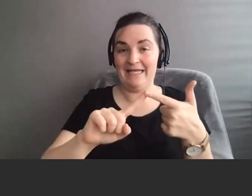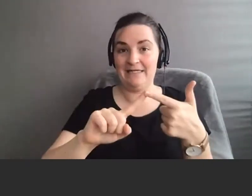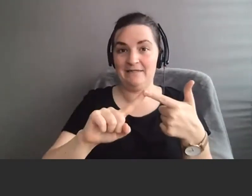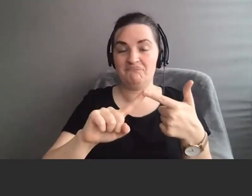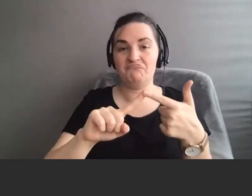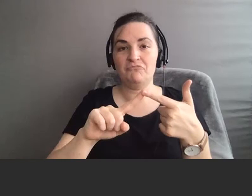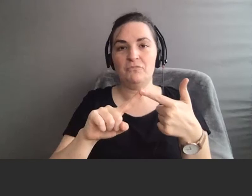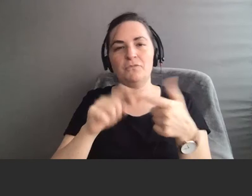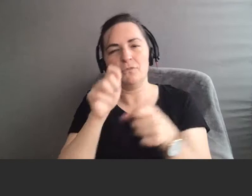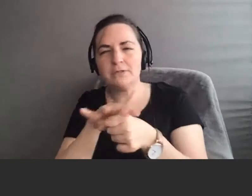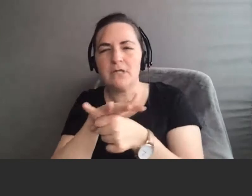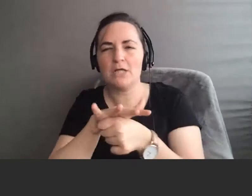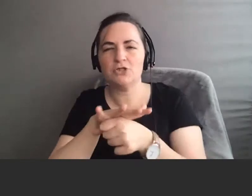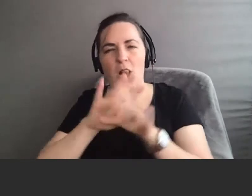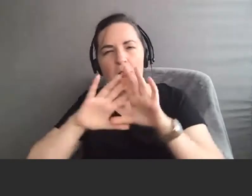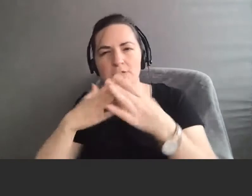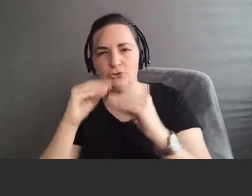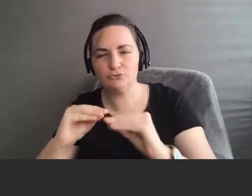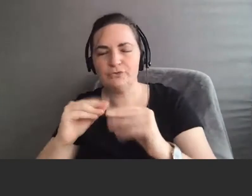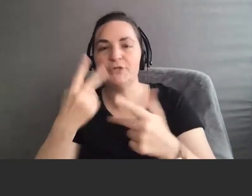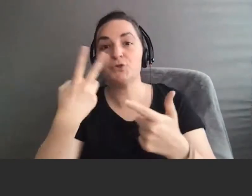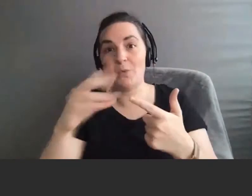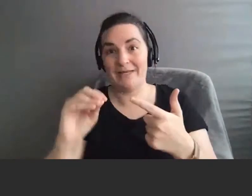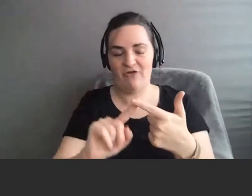Contextualizing Education Globally, that's a 20 credit module.